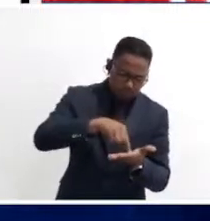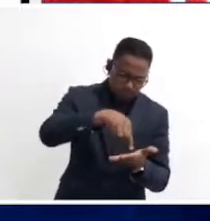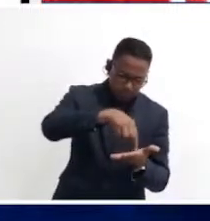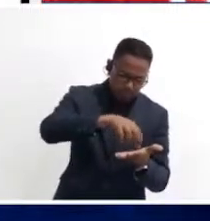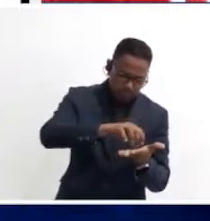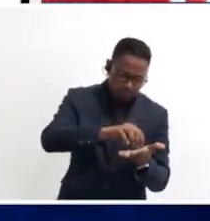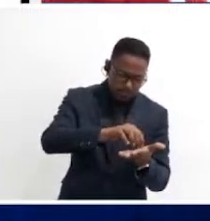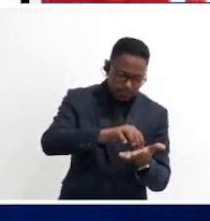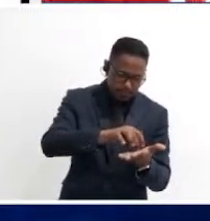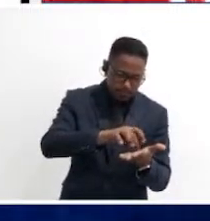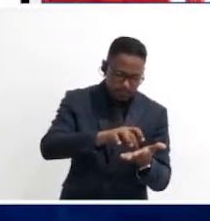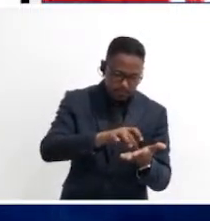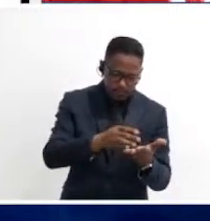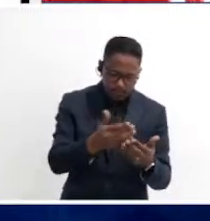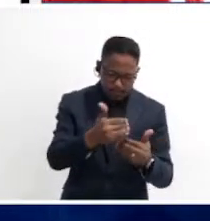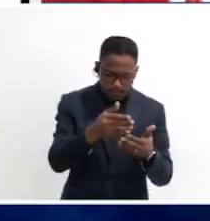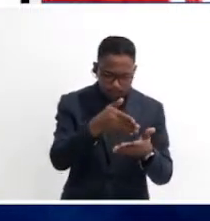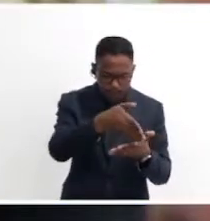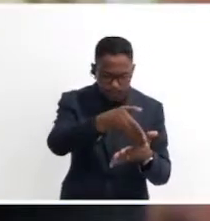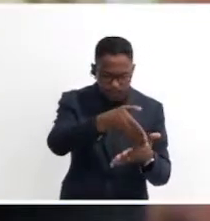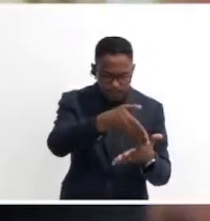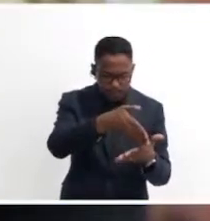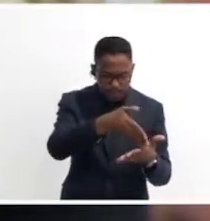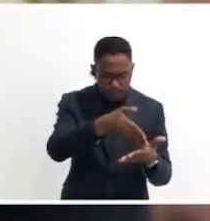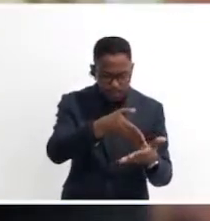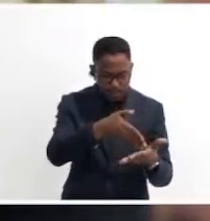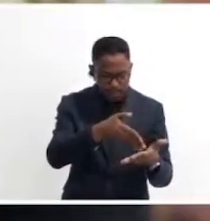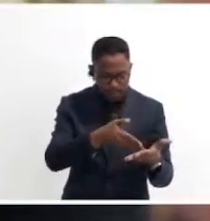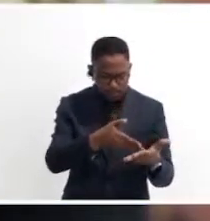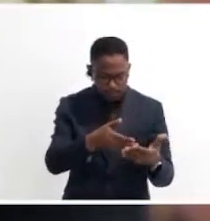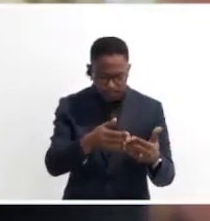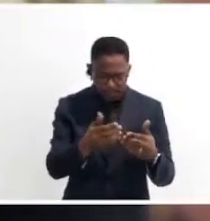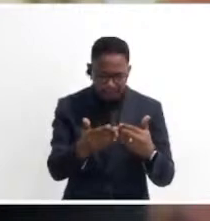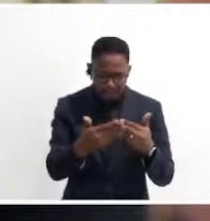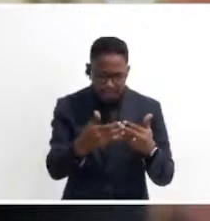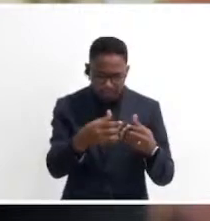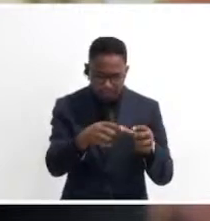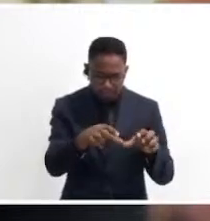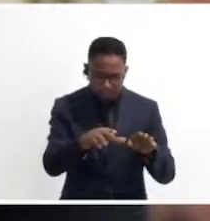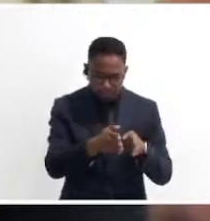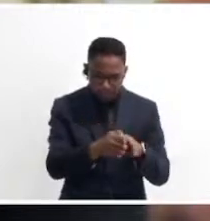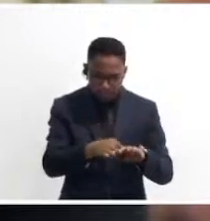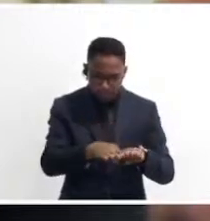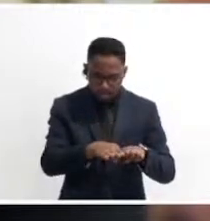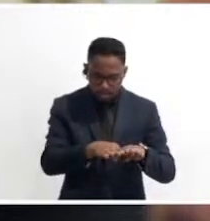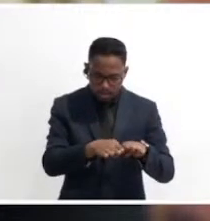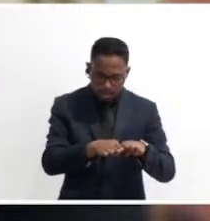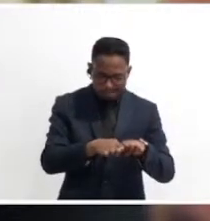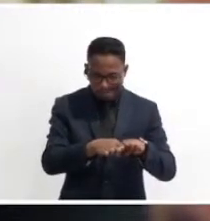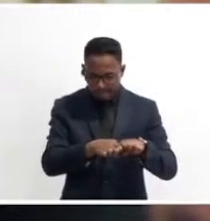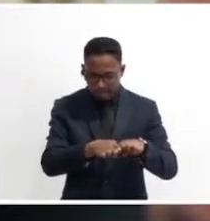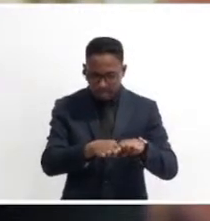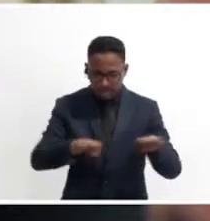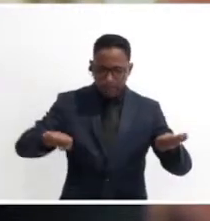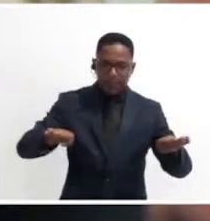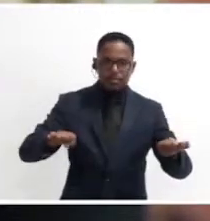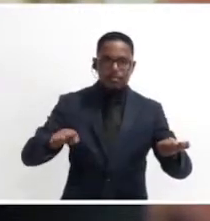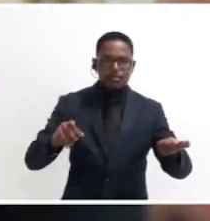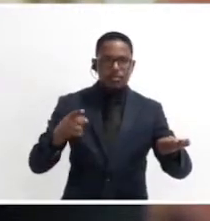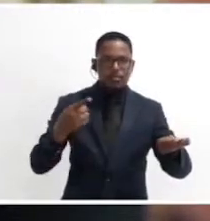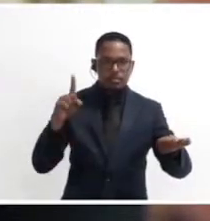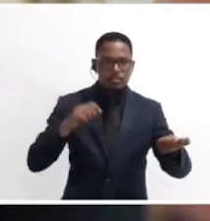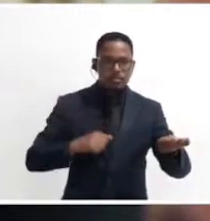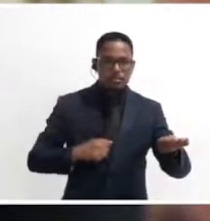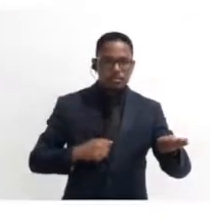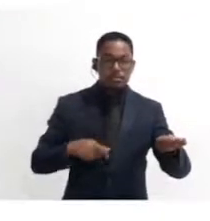and separated. And then there's plasma dicing. So if you're not familiar with plasma, it's a